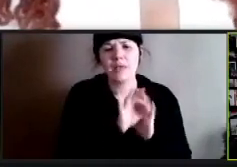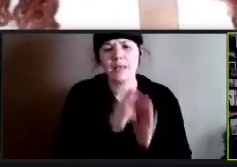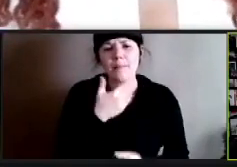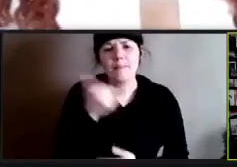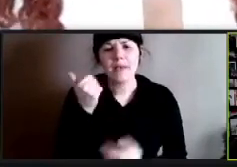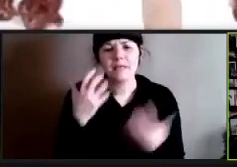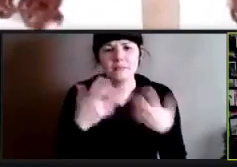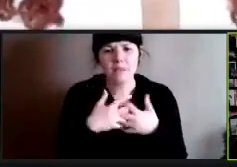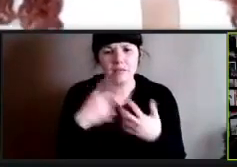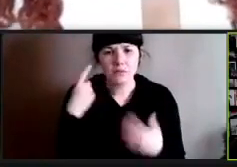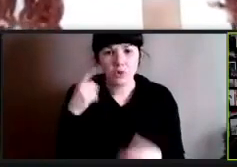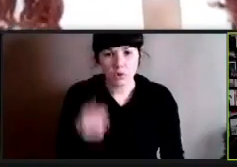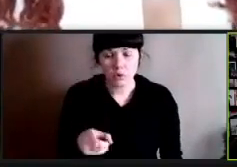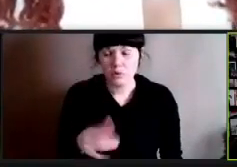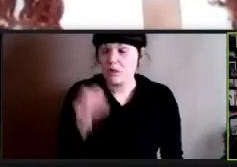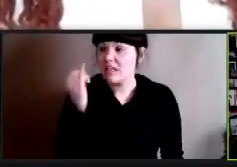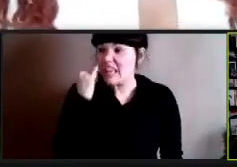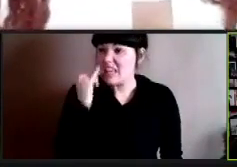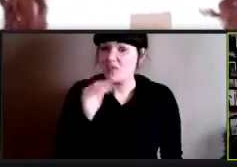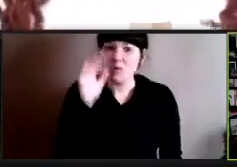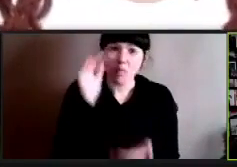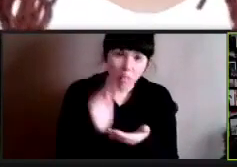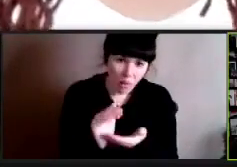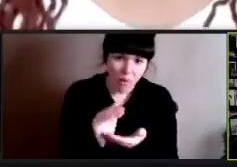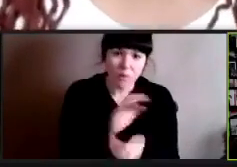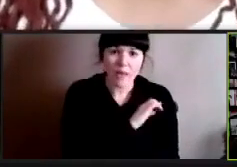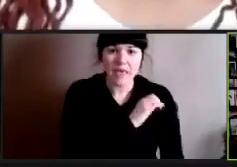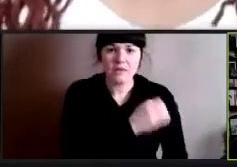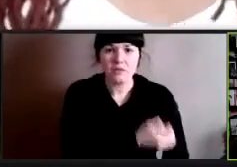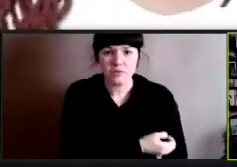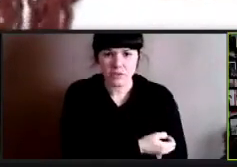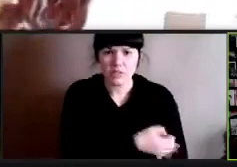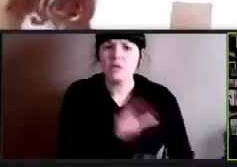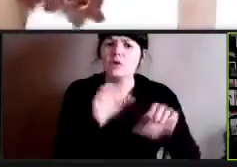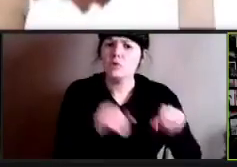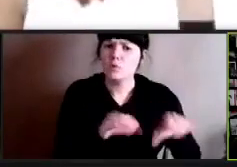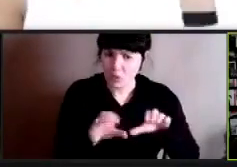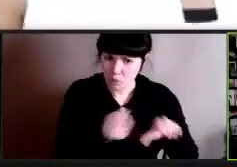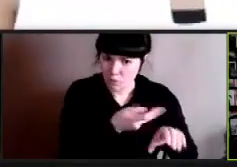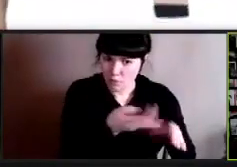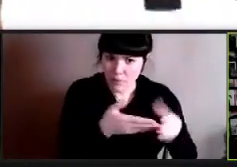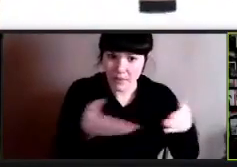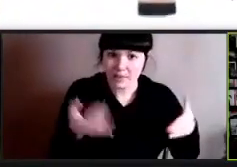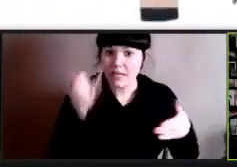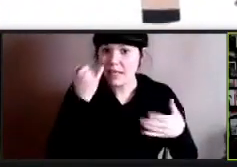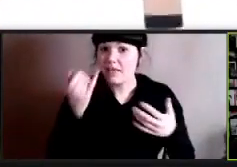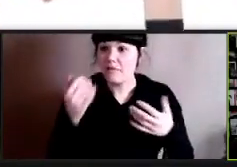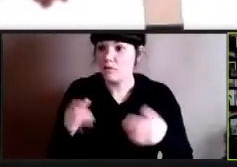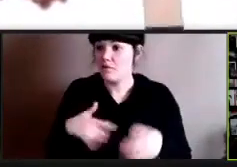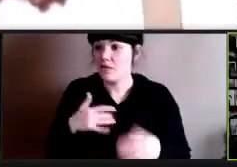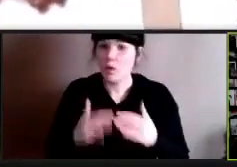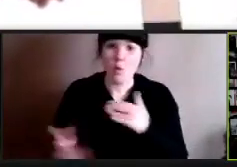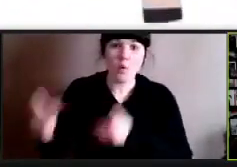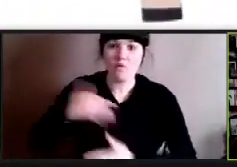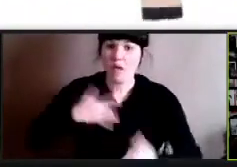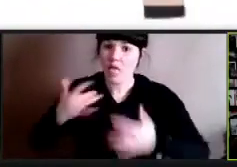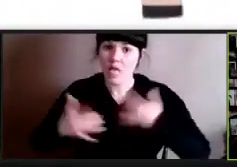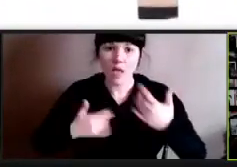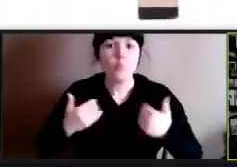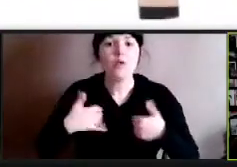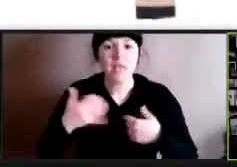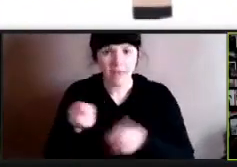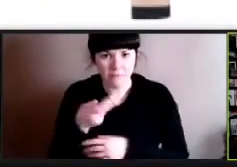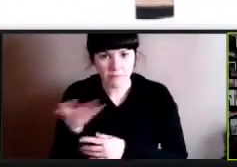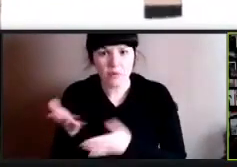you're feeling like you need to calm things down, then there are other things that you can do. Right. So starting from here, when we